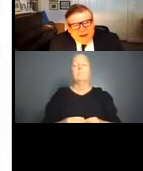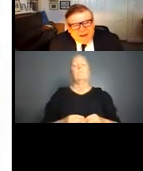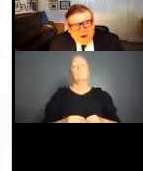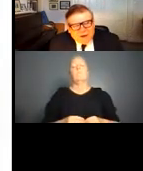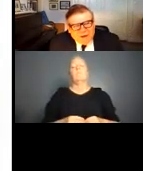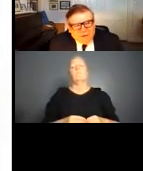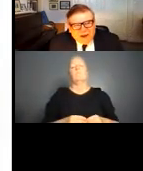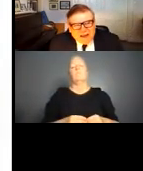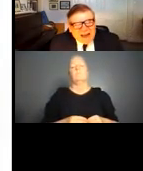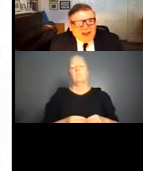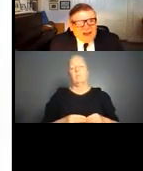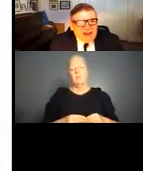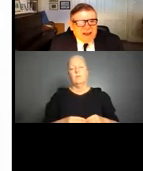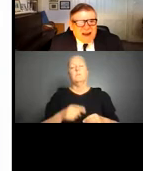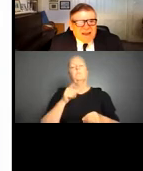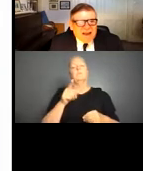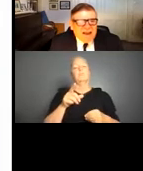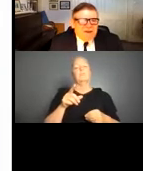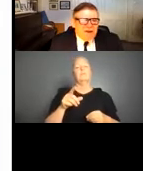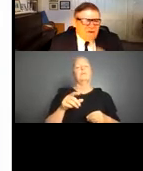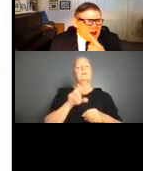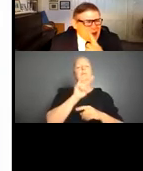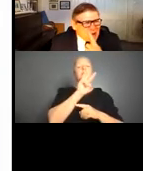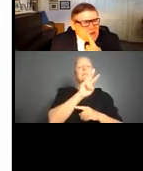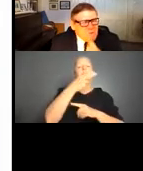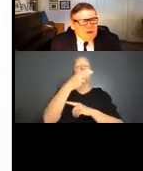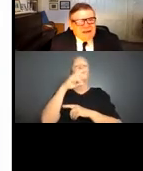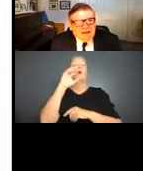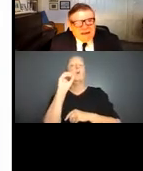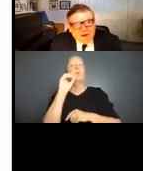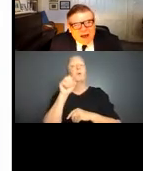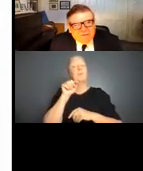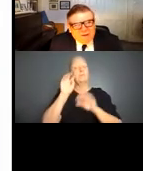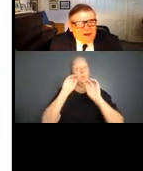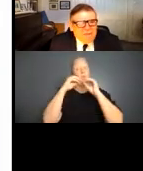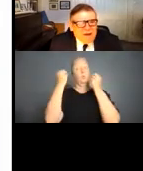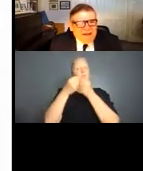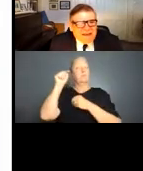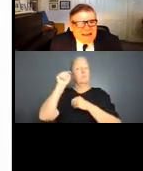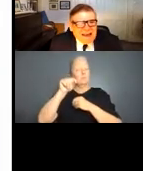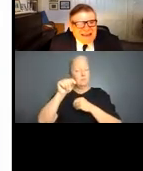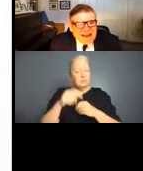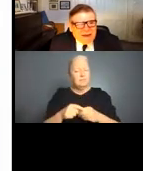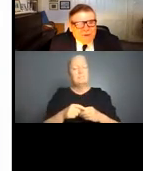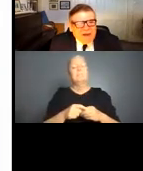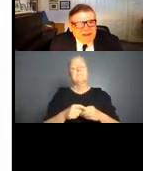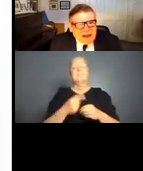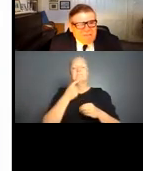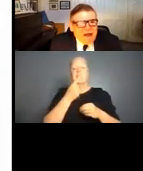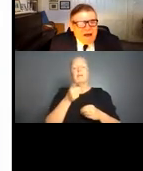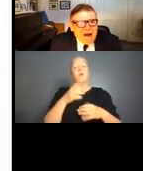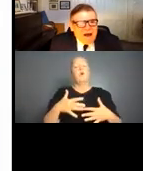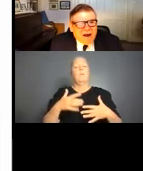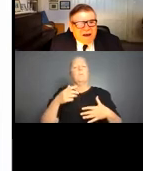have been, the World Health Organization yesterday said there was a direct link with obesity. Well, unfortunately, obesity is linked with